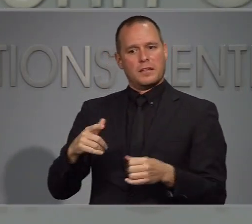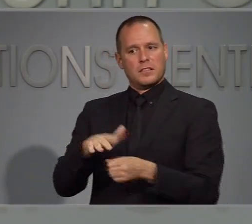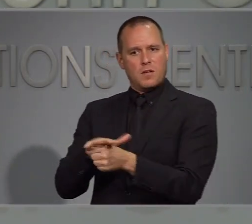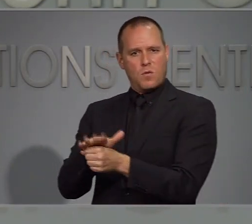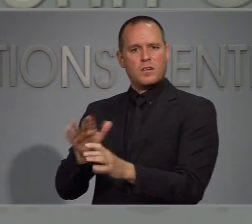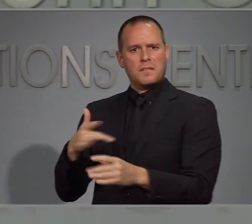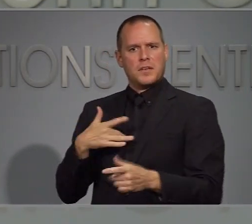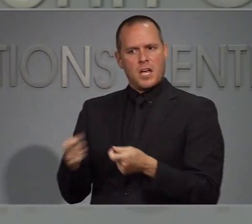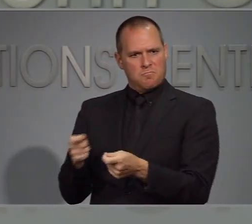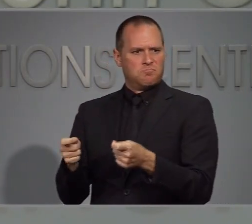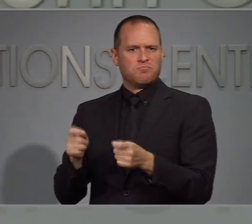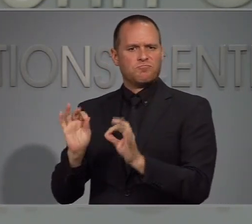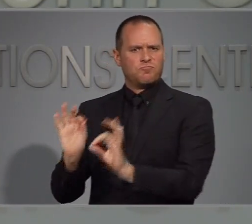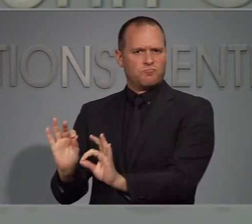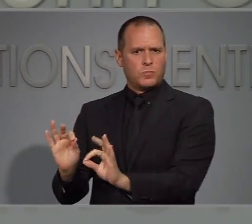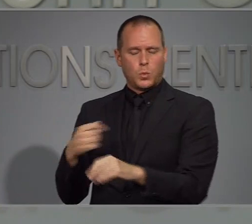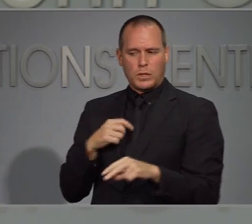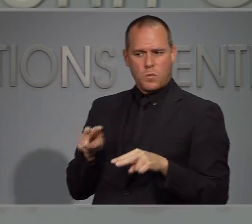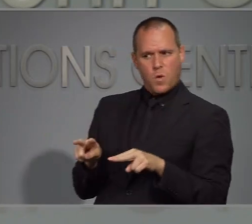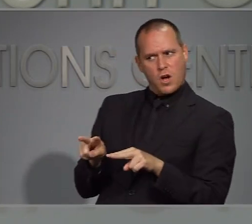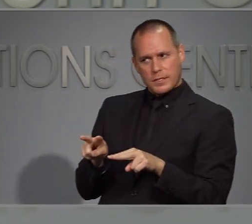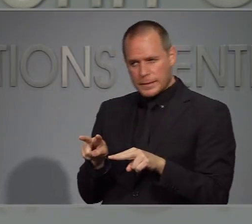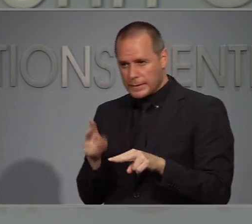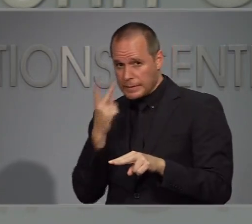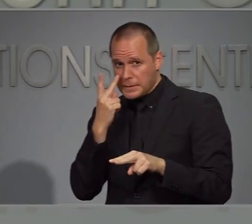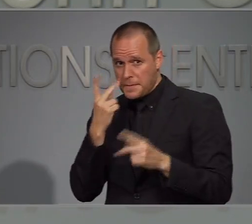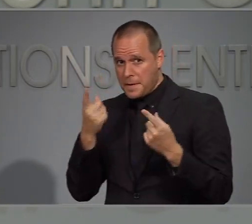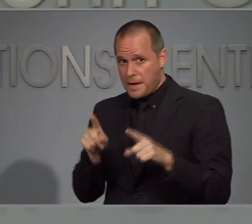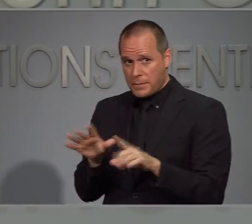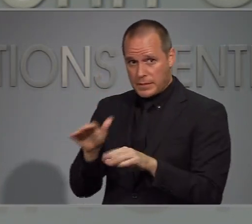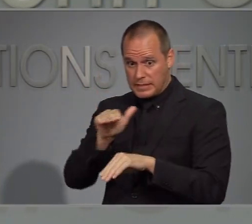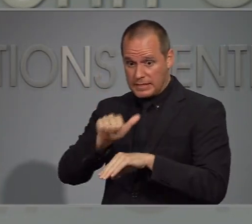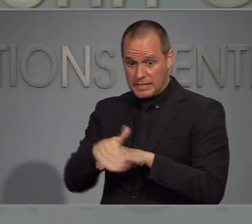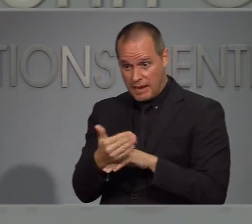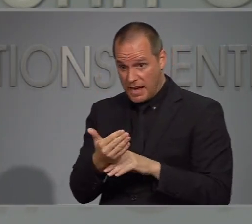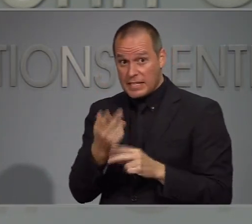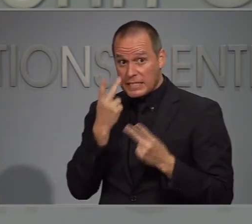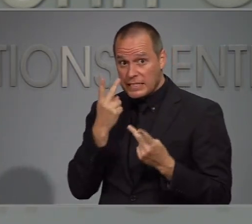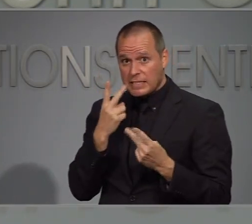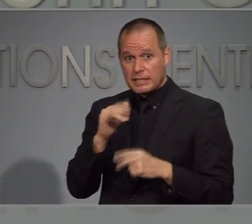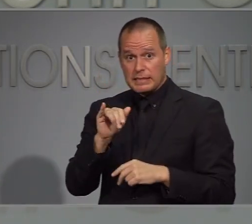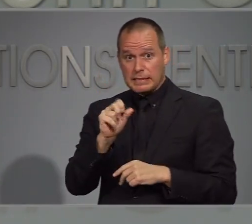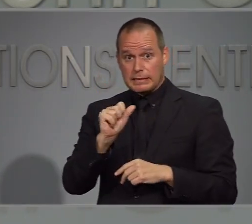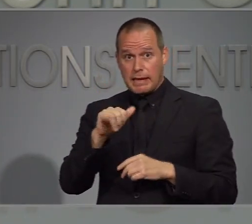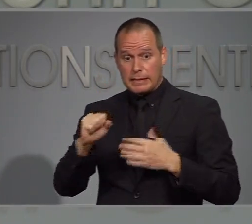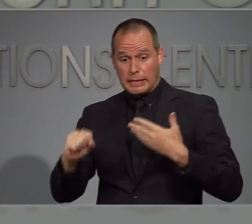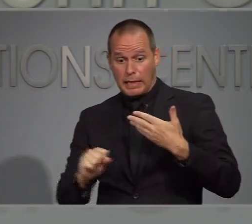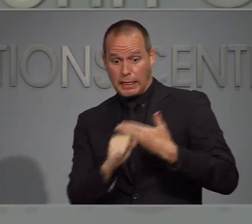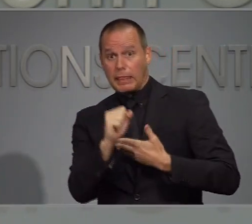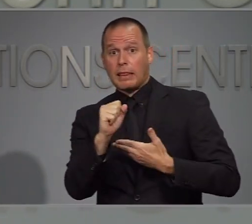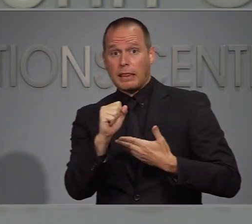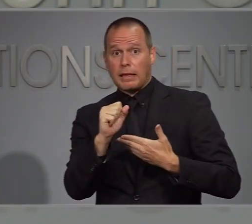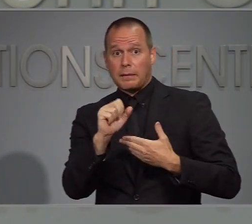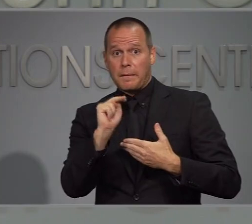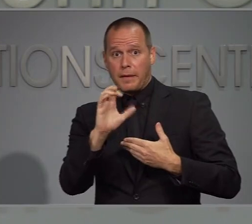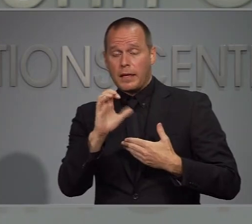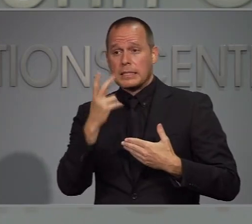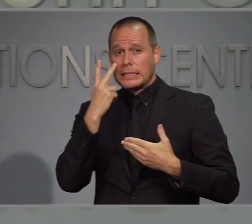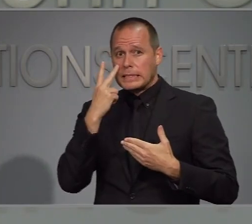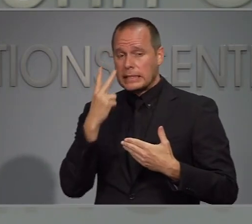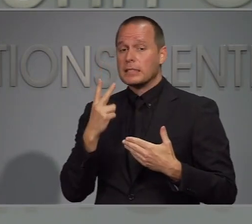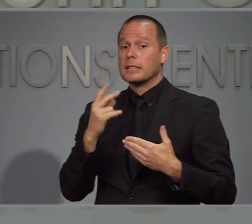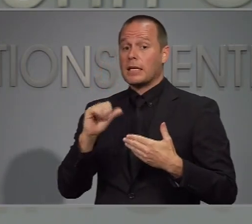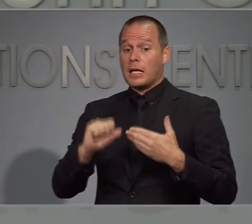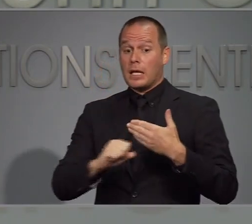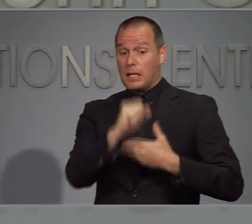own, and we're just going to watch and see what transpires tonight as Isaias rolls through the state. And then tomorrow, if